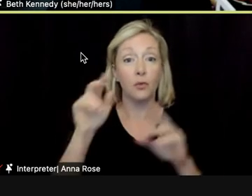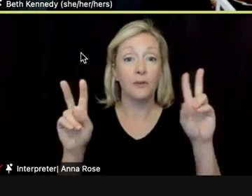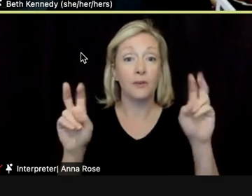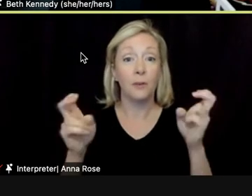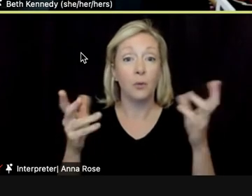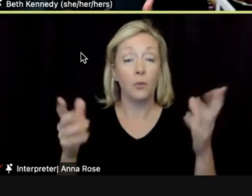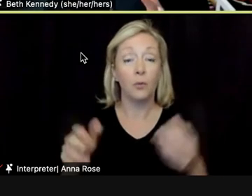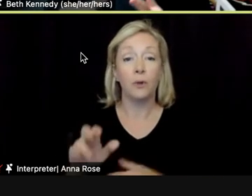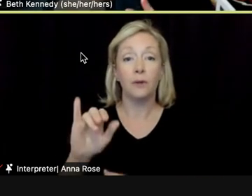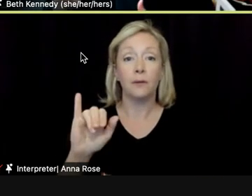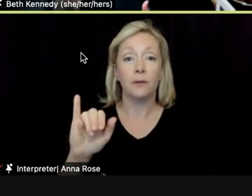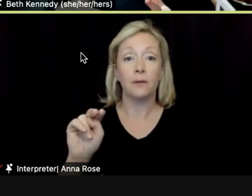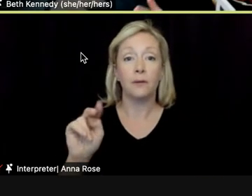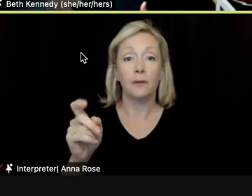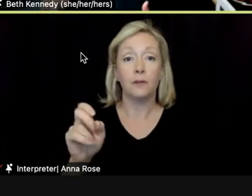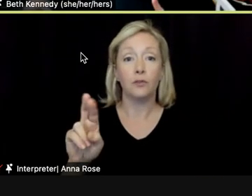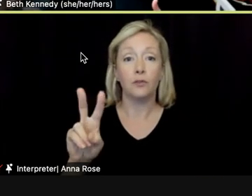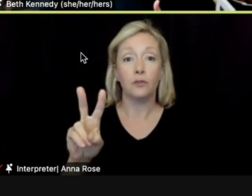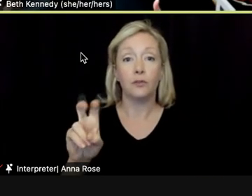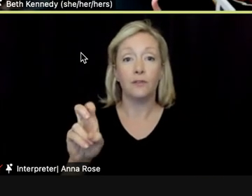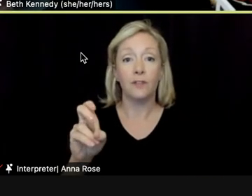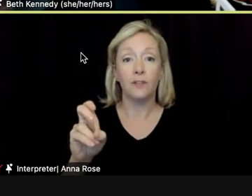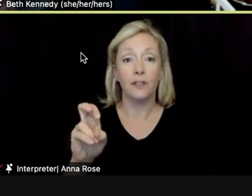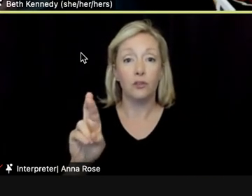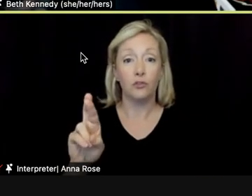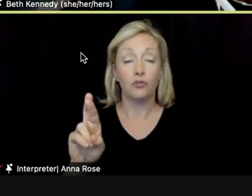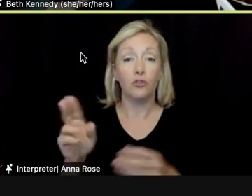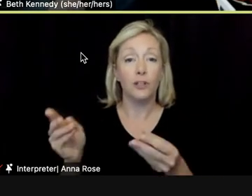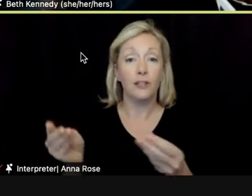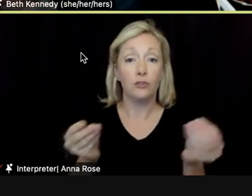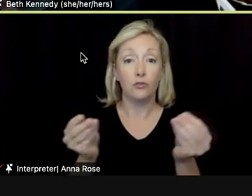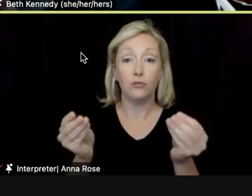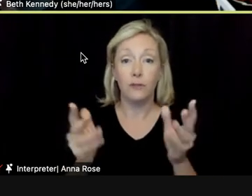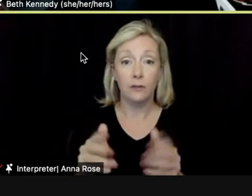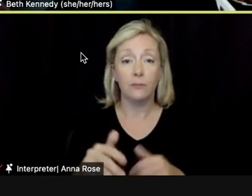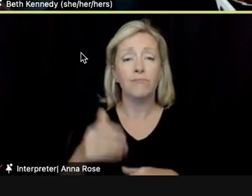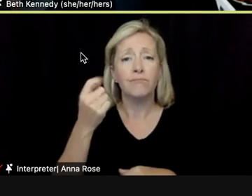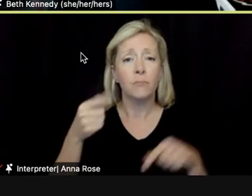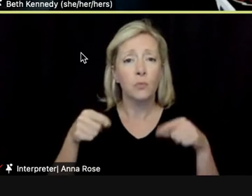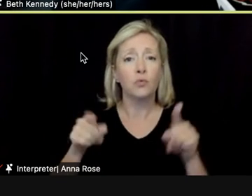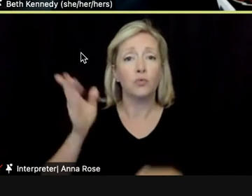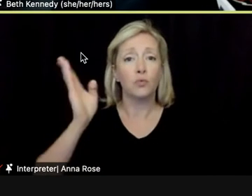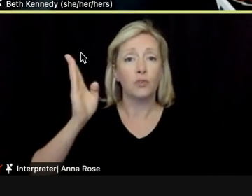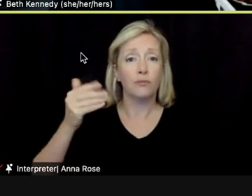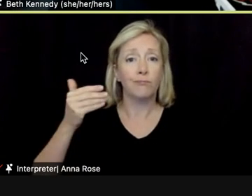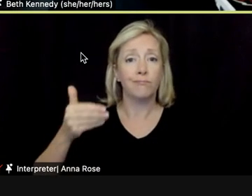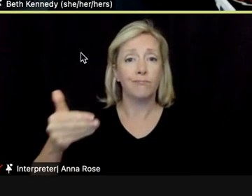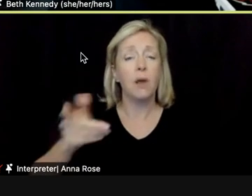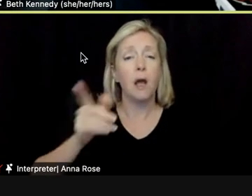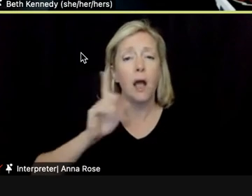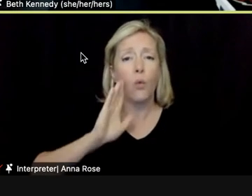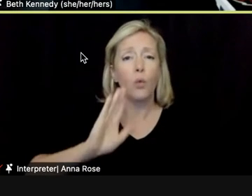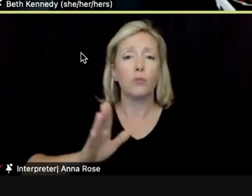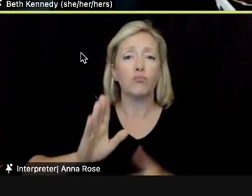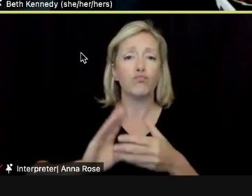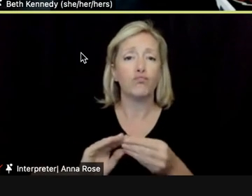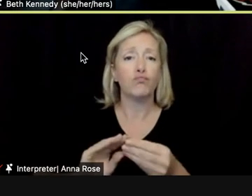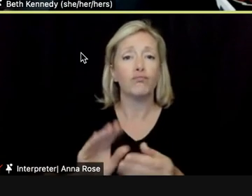I will infuse some things about me as we go through the presentation, but as Donna